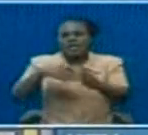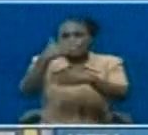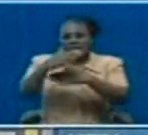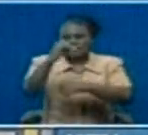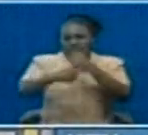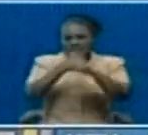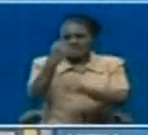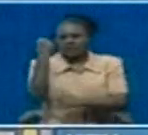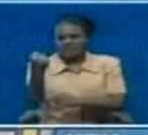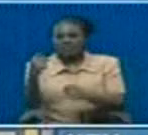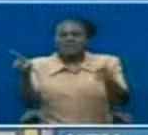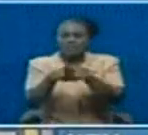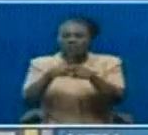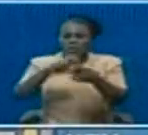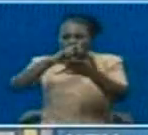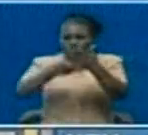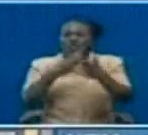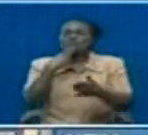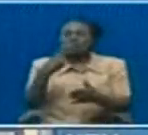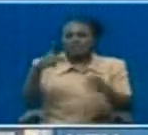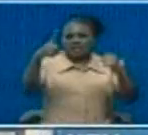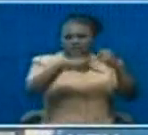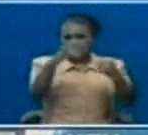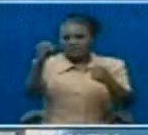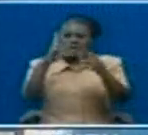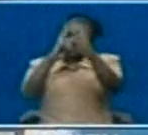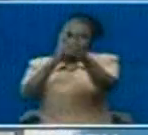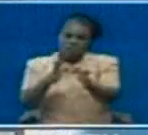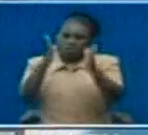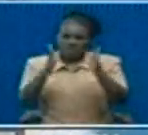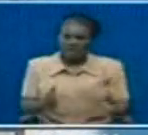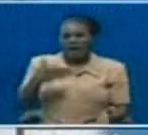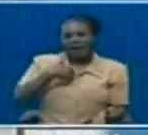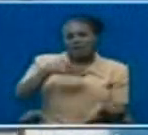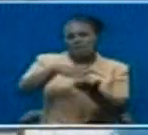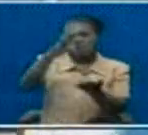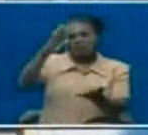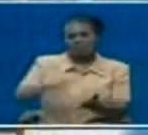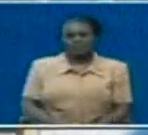5 years. At a cost of 260 billion shillings, here is KTN's Philip Keitani.